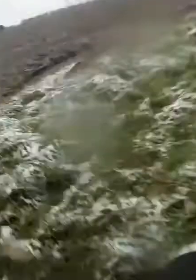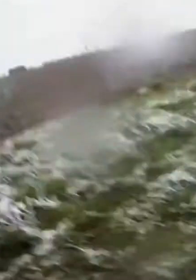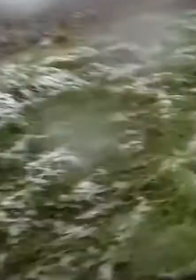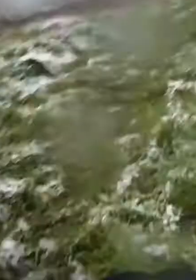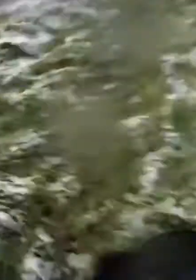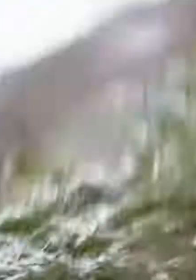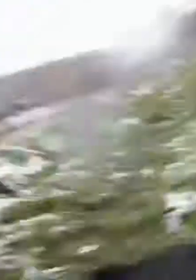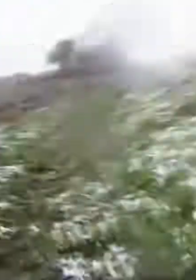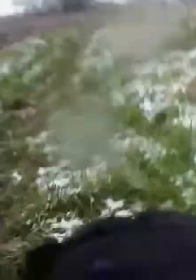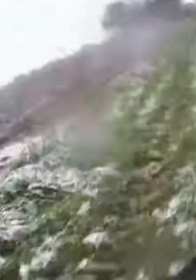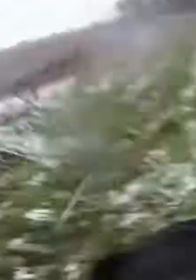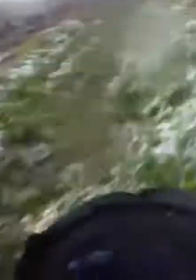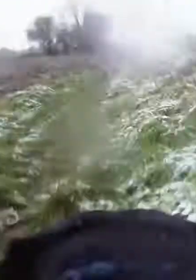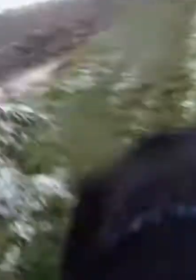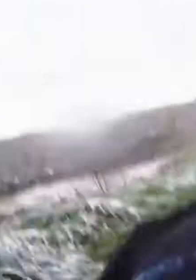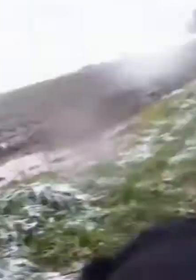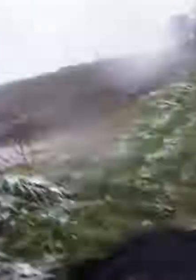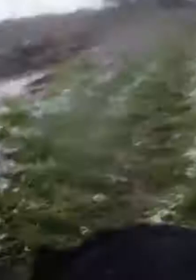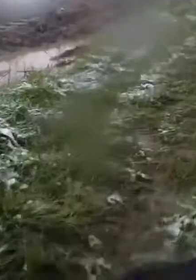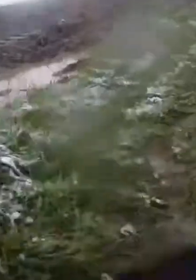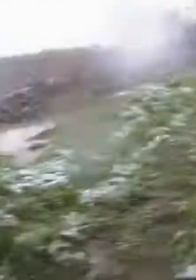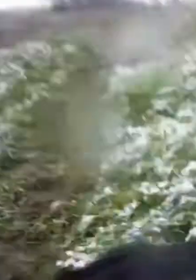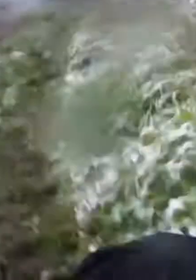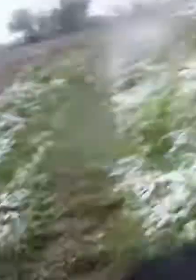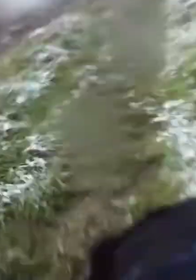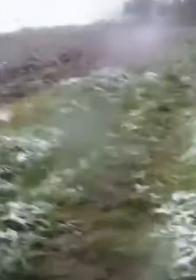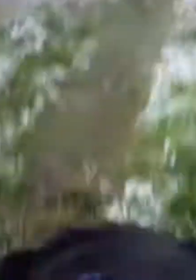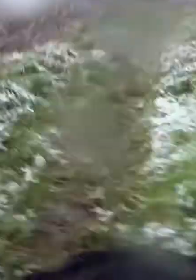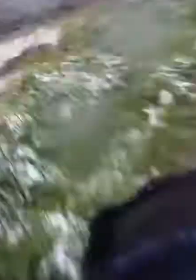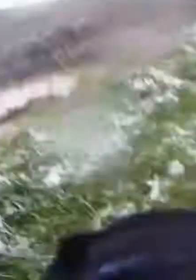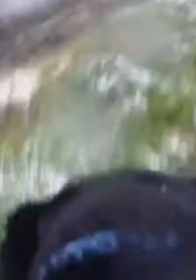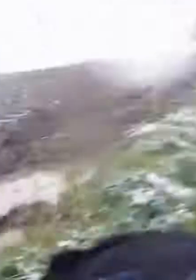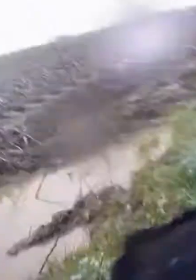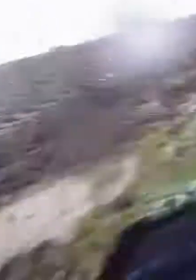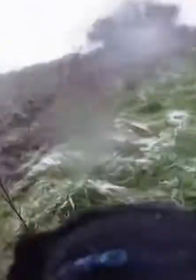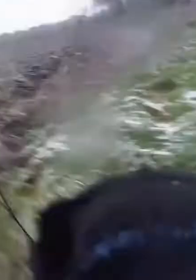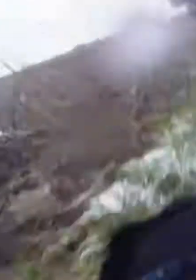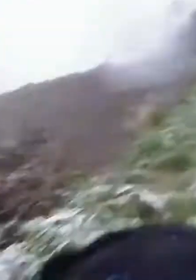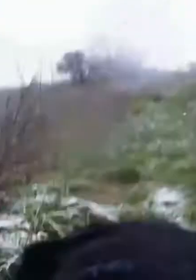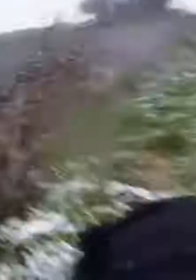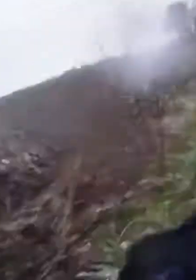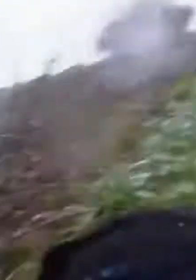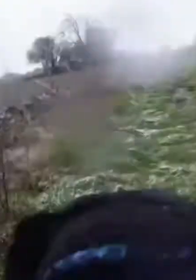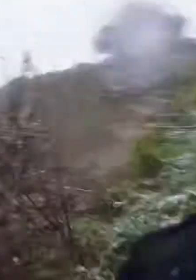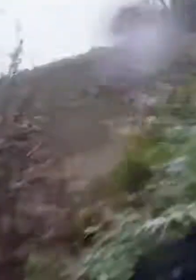Yeah, I'm not liking it. Definitely not liking it.